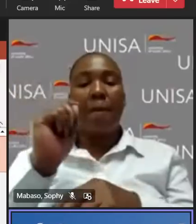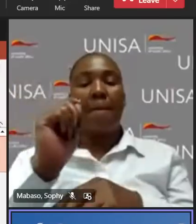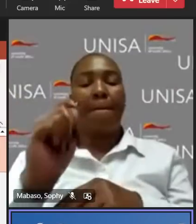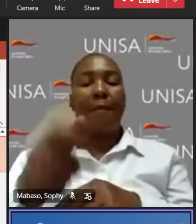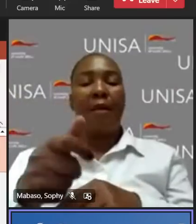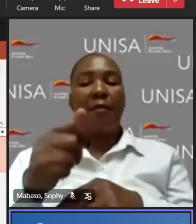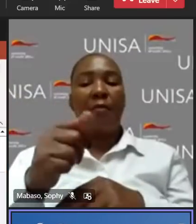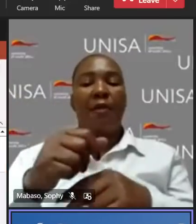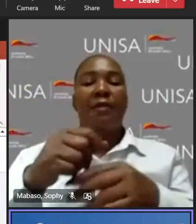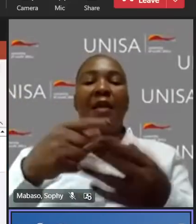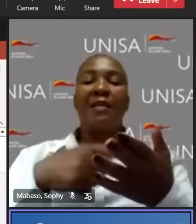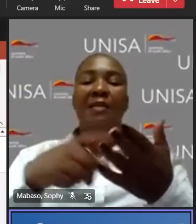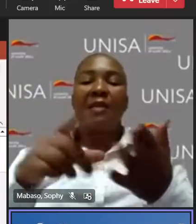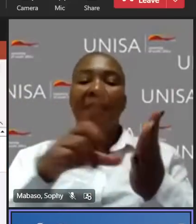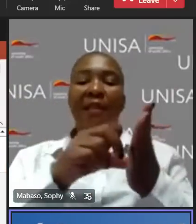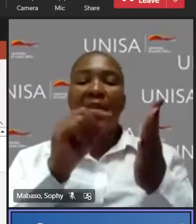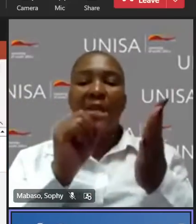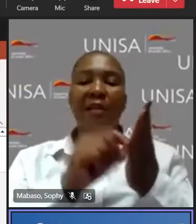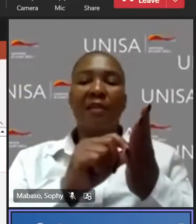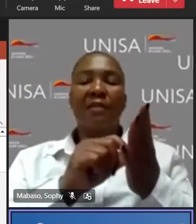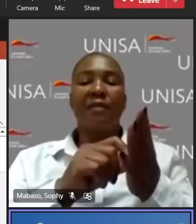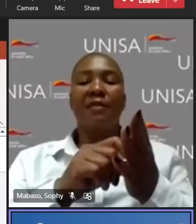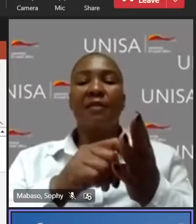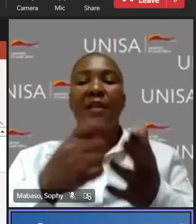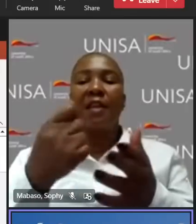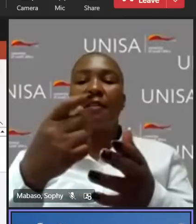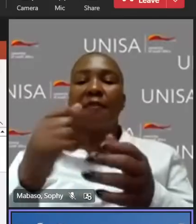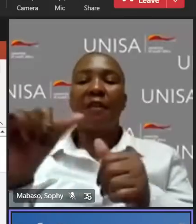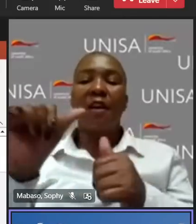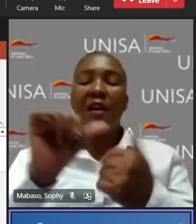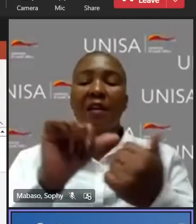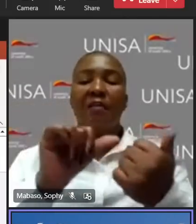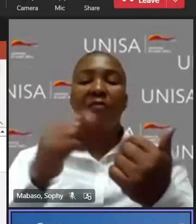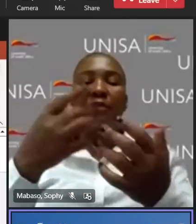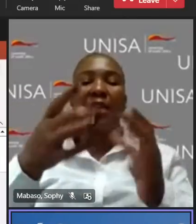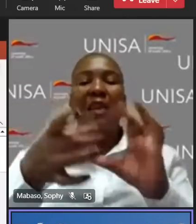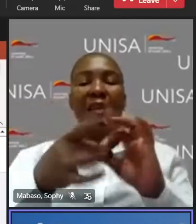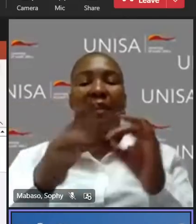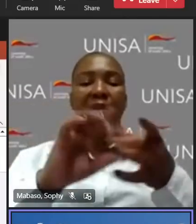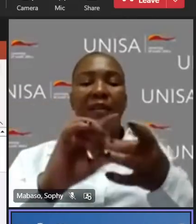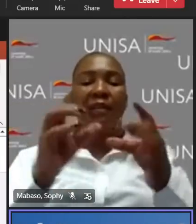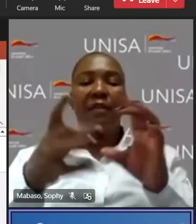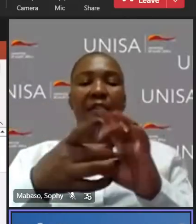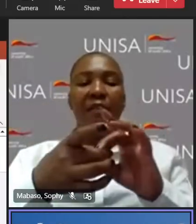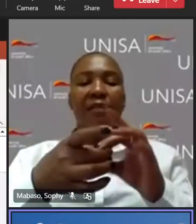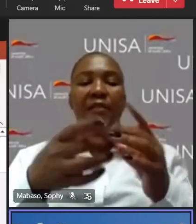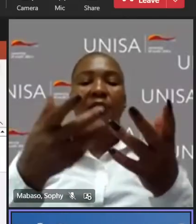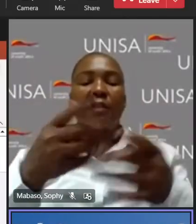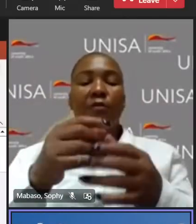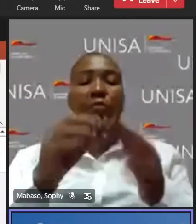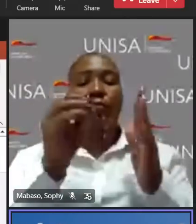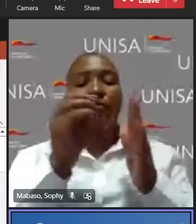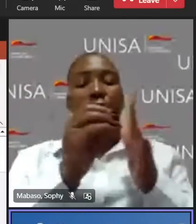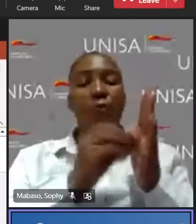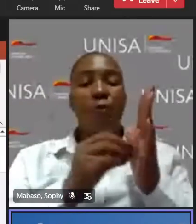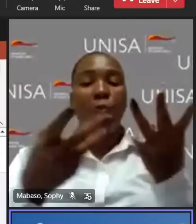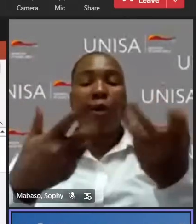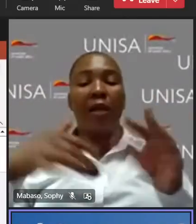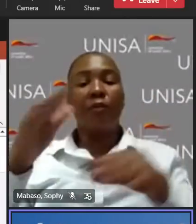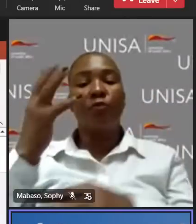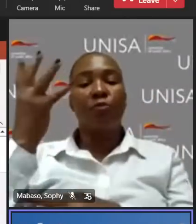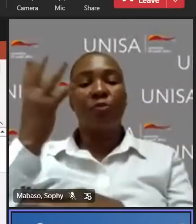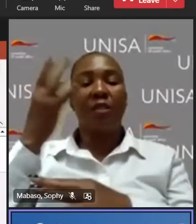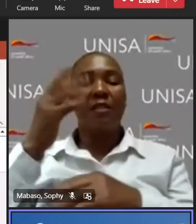cancellation dates, refunds, links that you had on your presentation that you